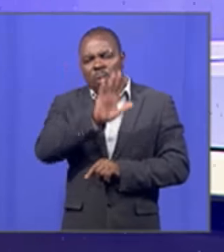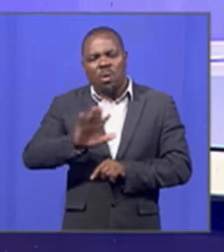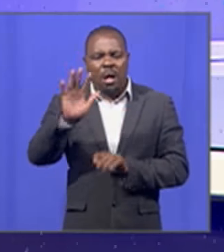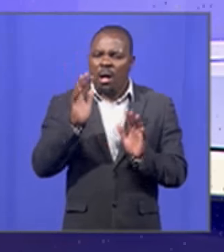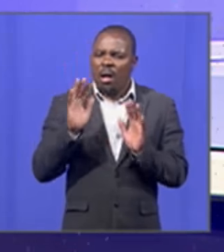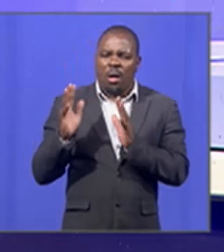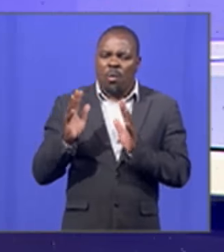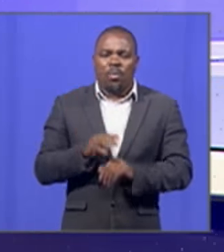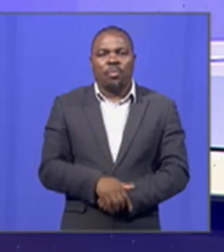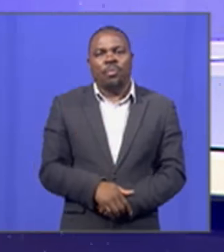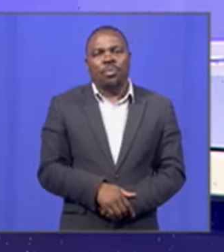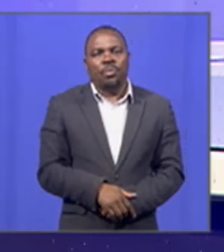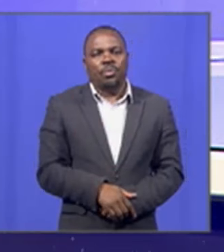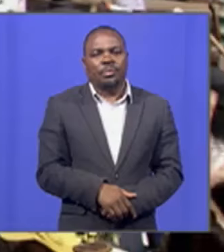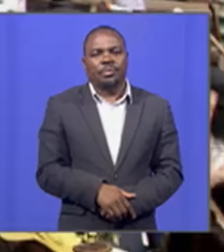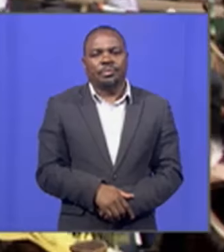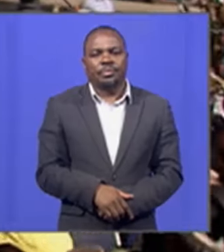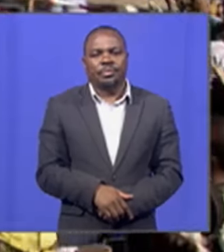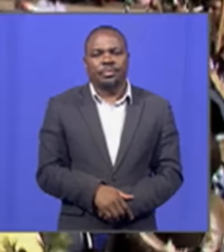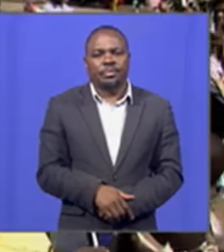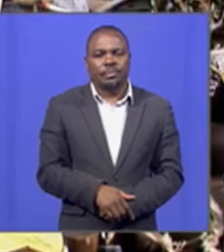naga.